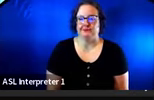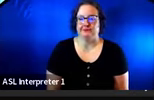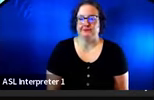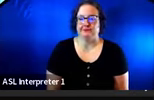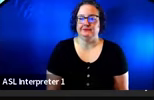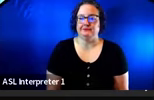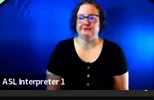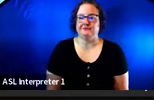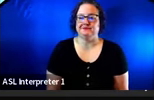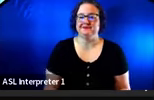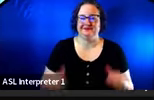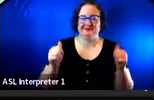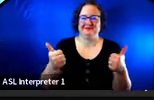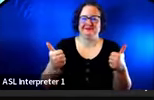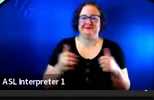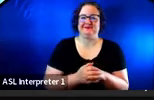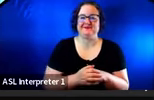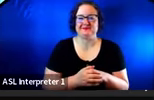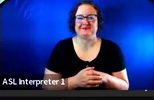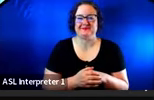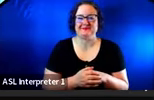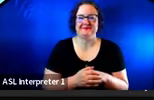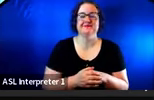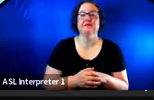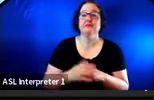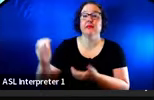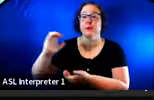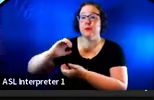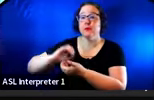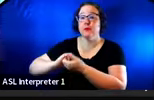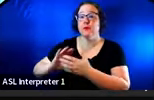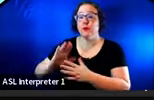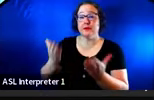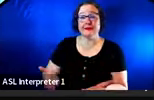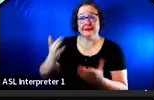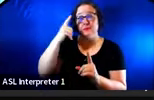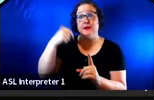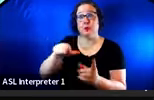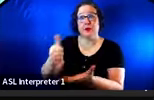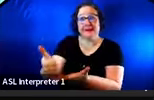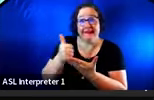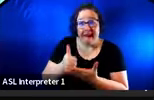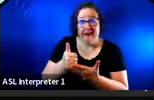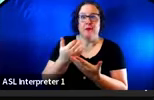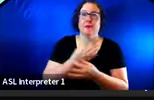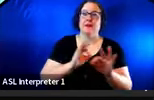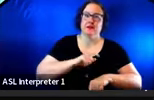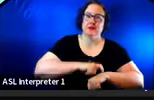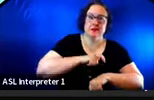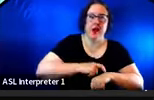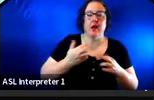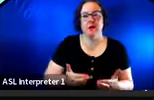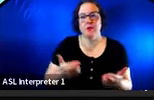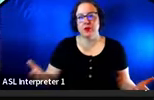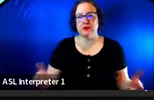But essentially, these partnerships kind of exist because we need help doing this work, right? It frees up some of our time, frees up some of our resources to be